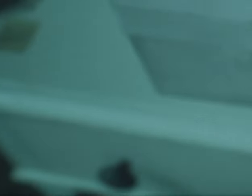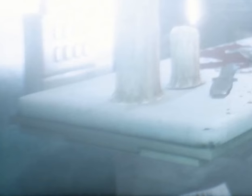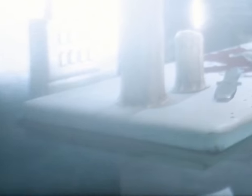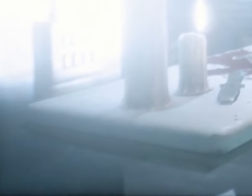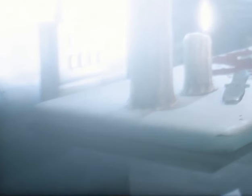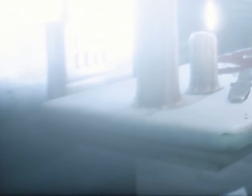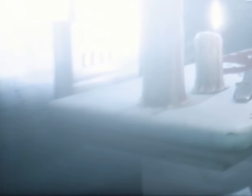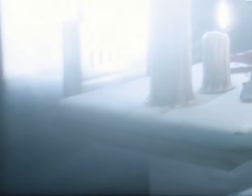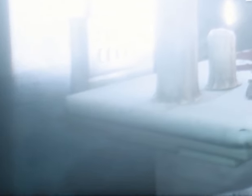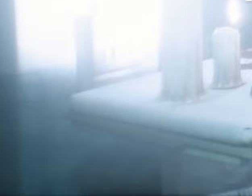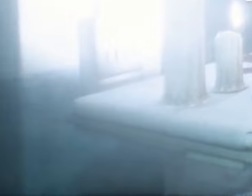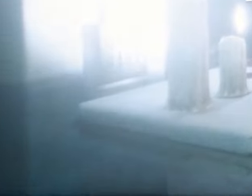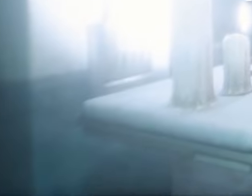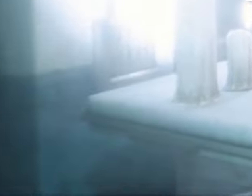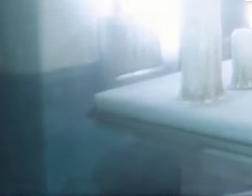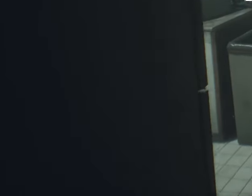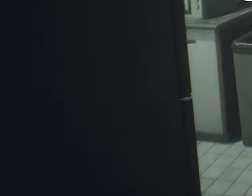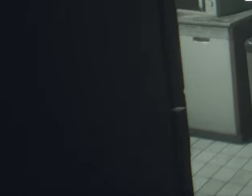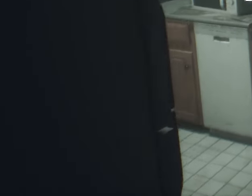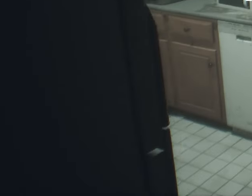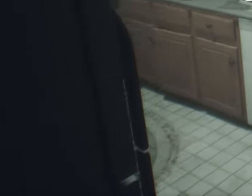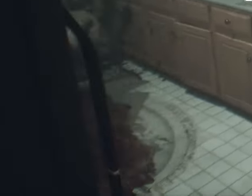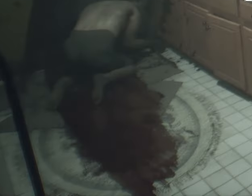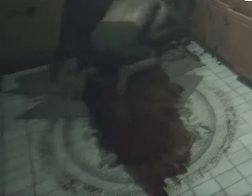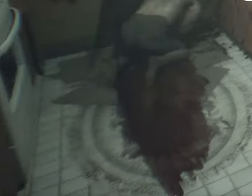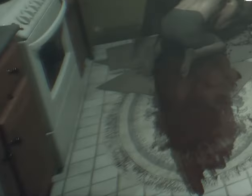No? Never mind.